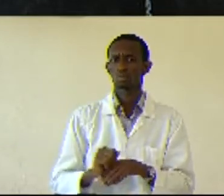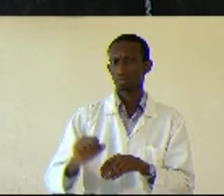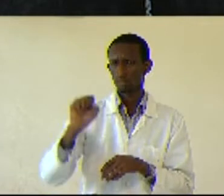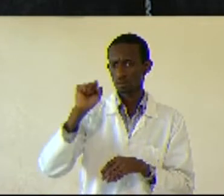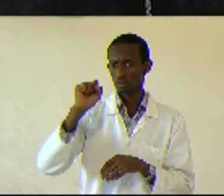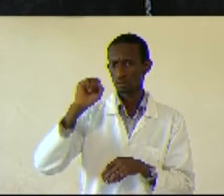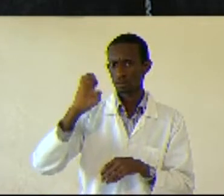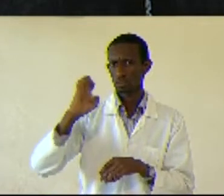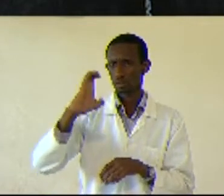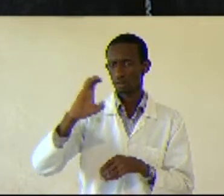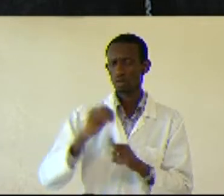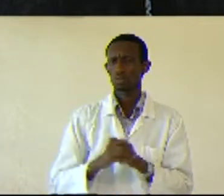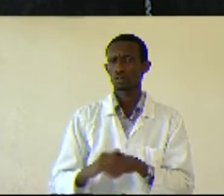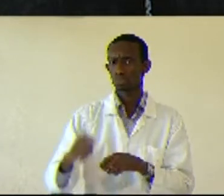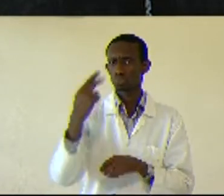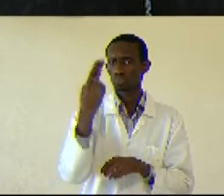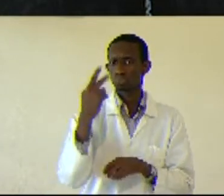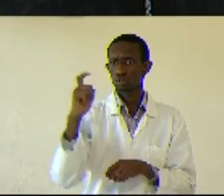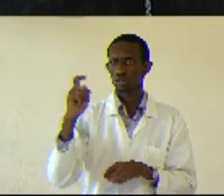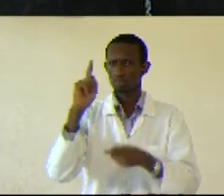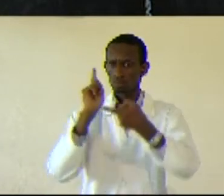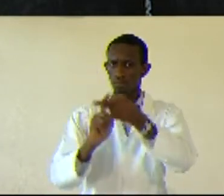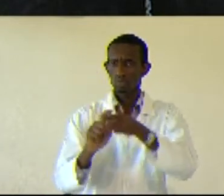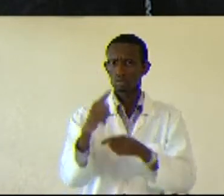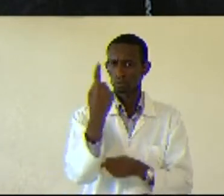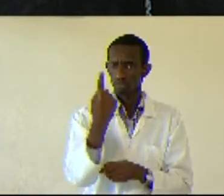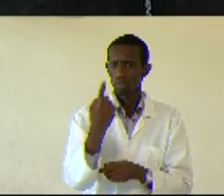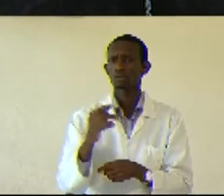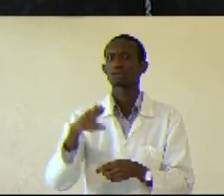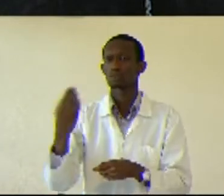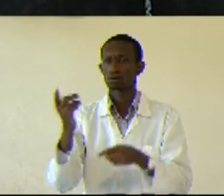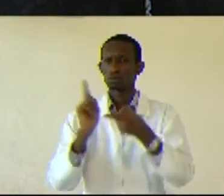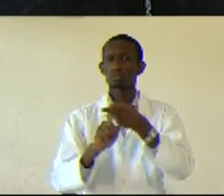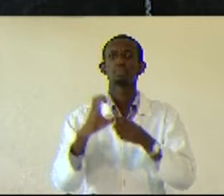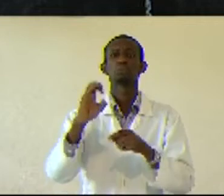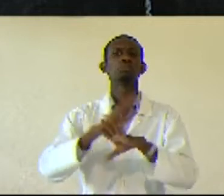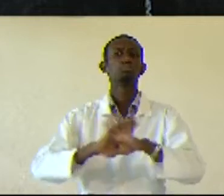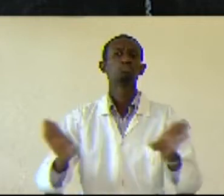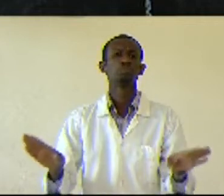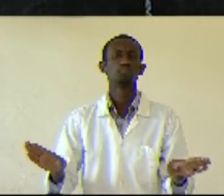secant of 2x plus 1, then plus c. We are done, right?